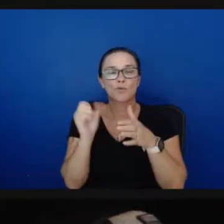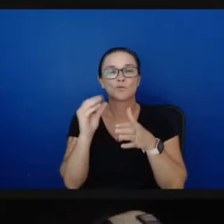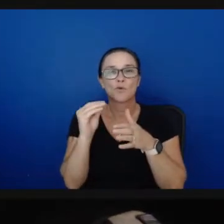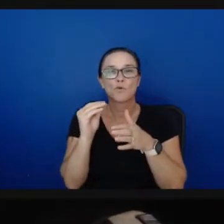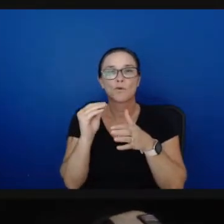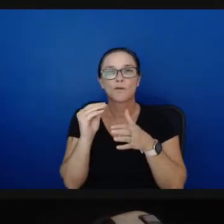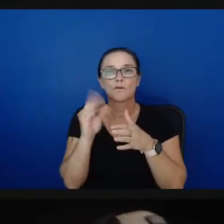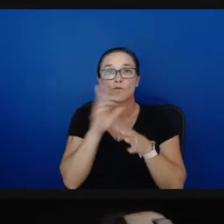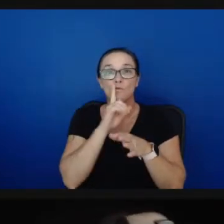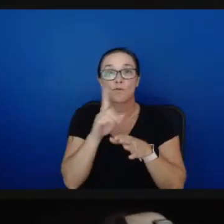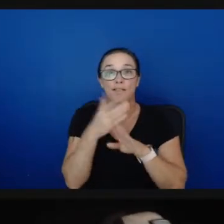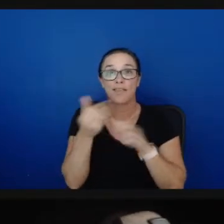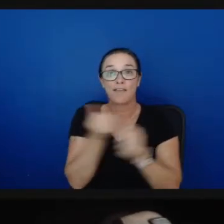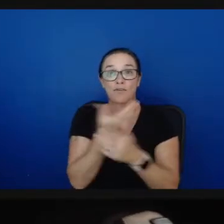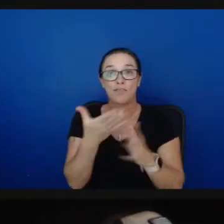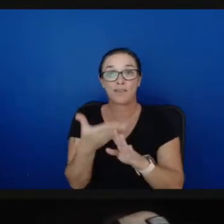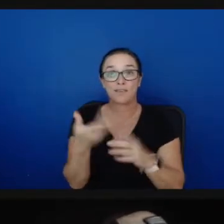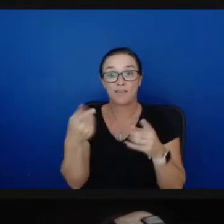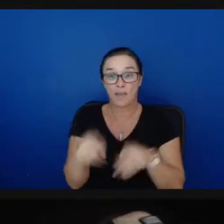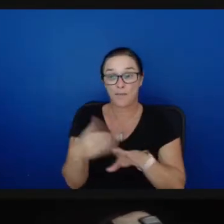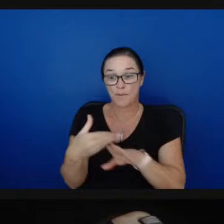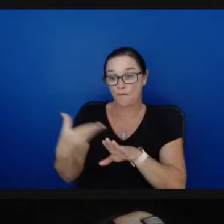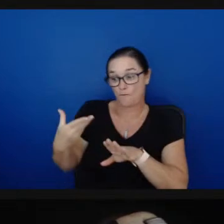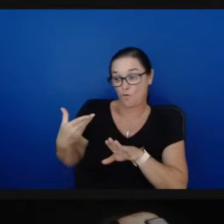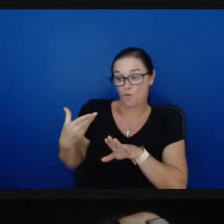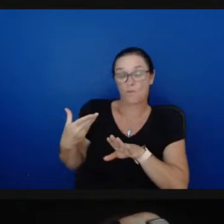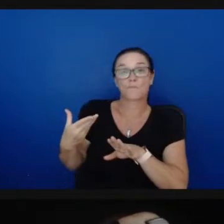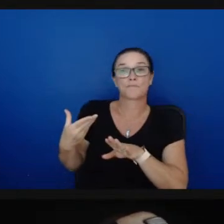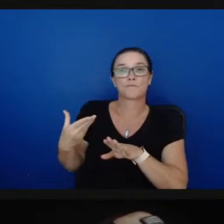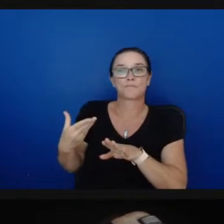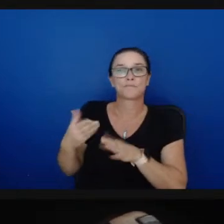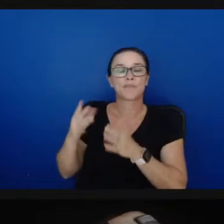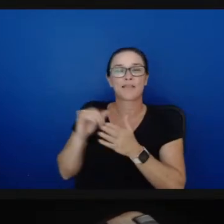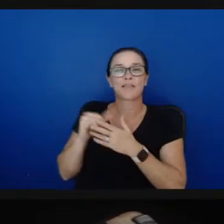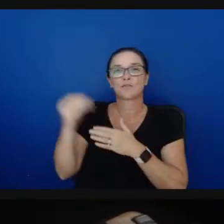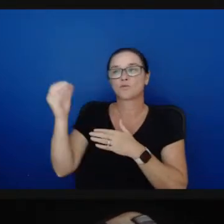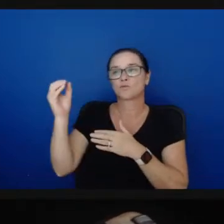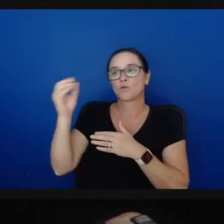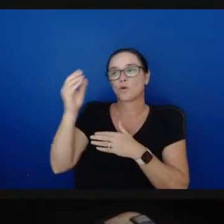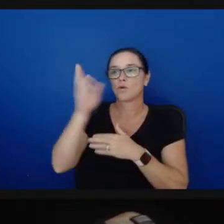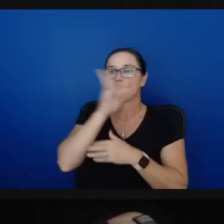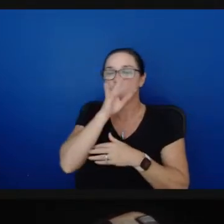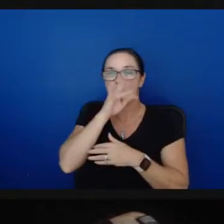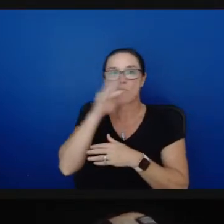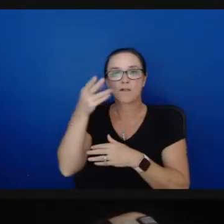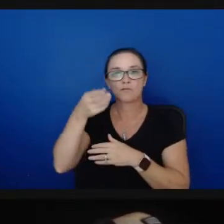everything prior to that is informed by the oral history.